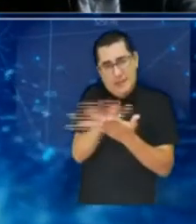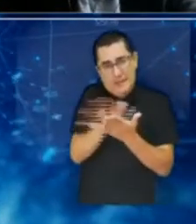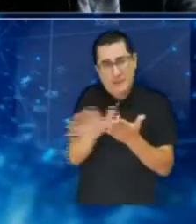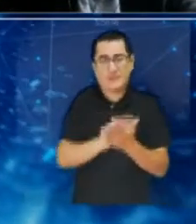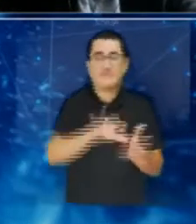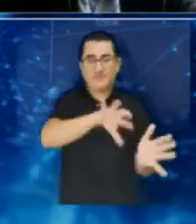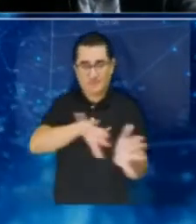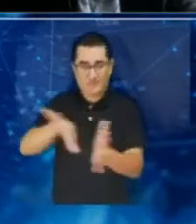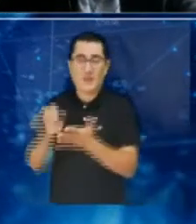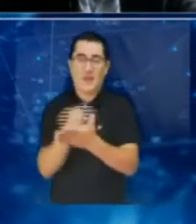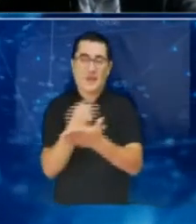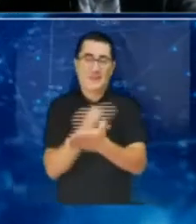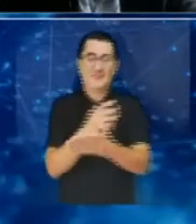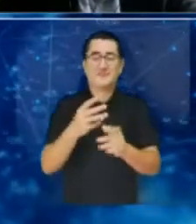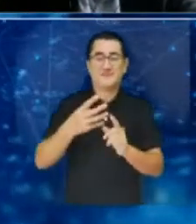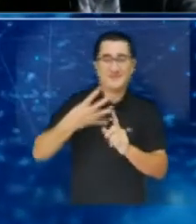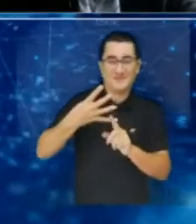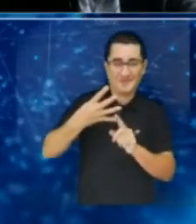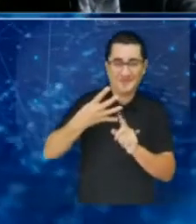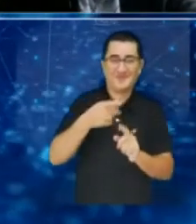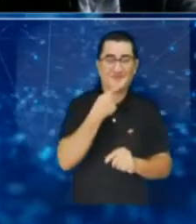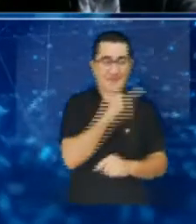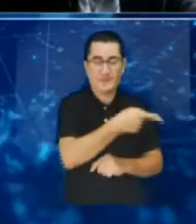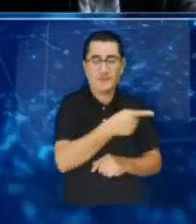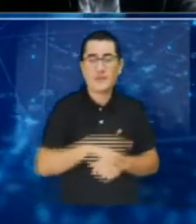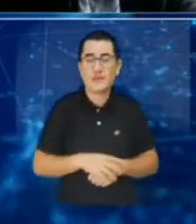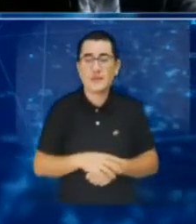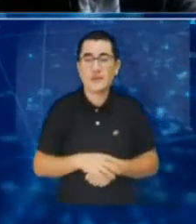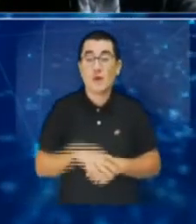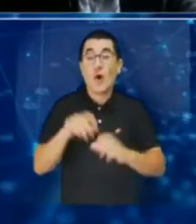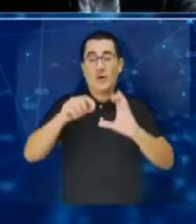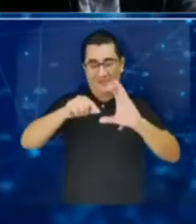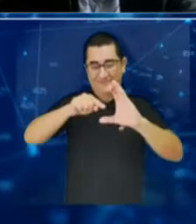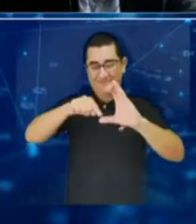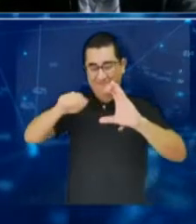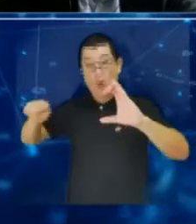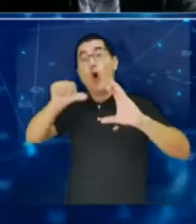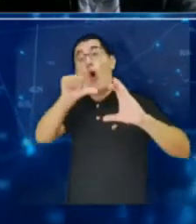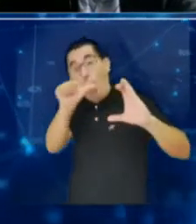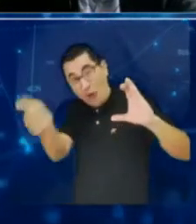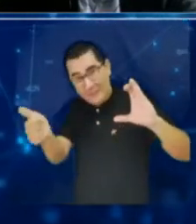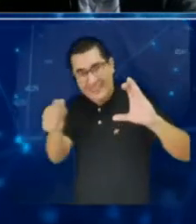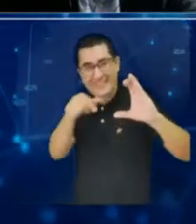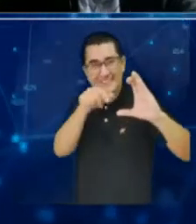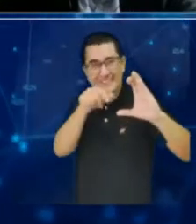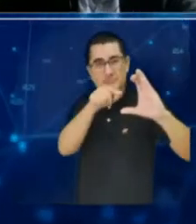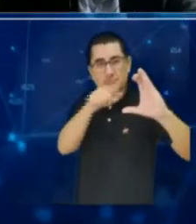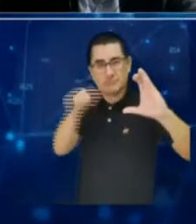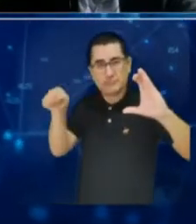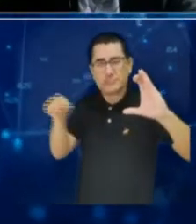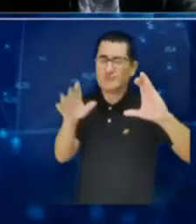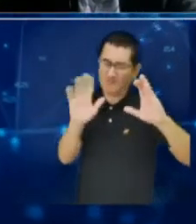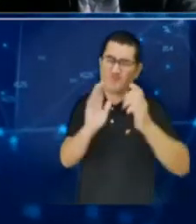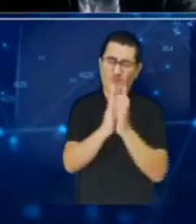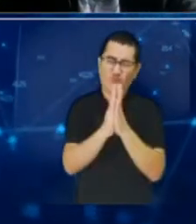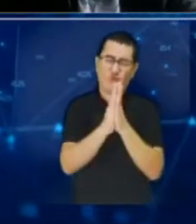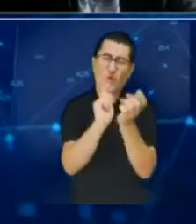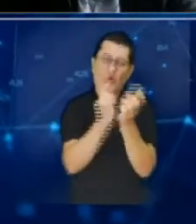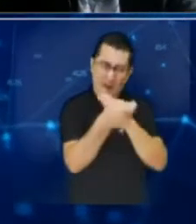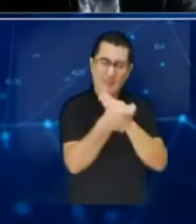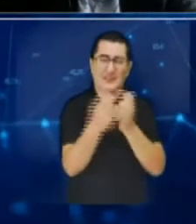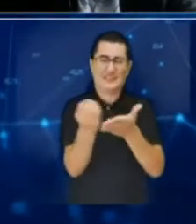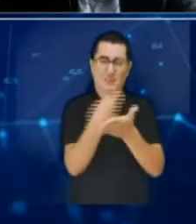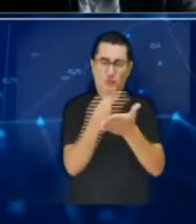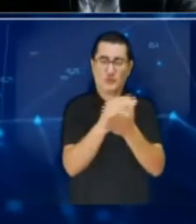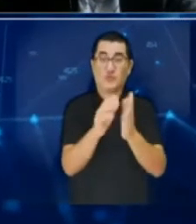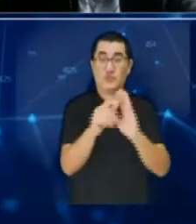this band. Another band, frequency band that we have for this. Can we change the slide? Okay,